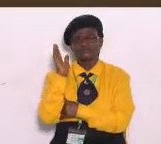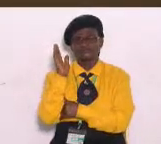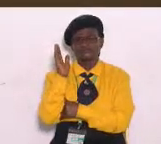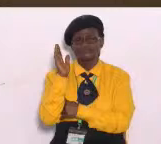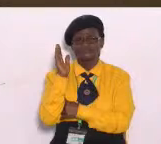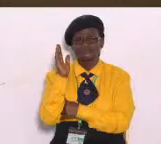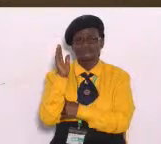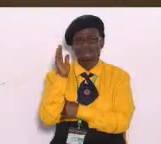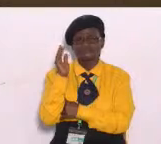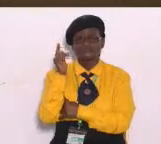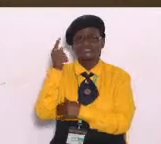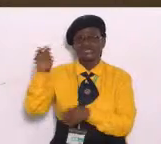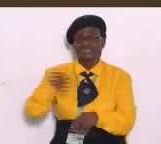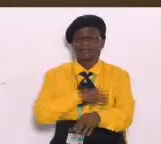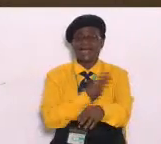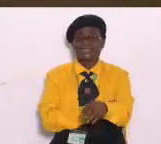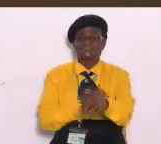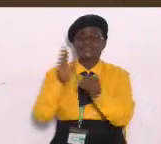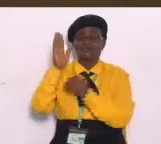the Sovereign God,